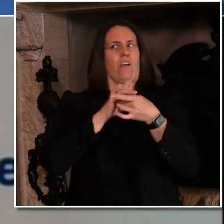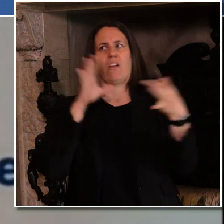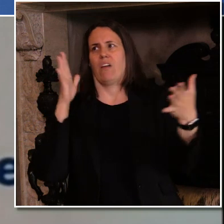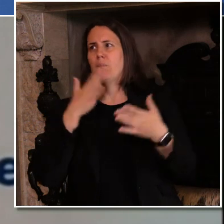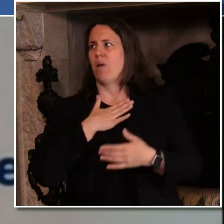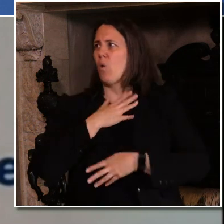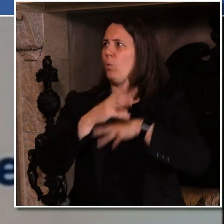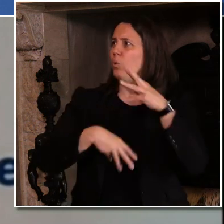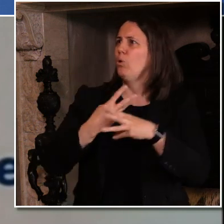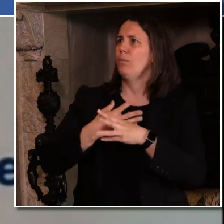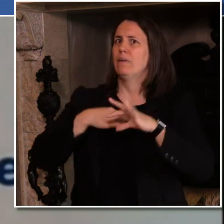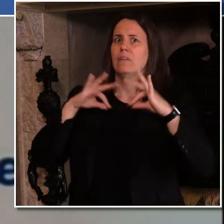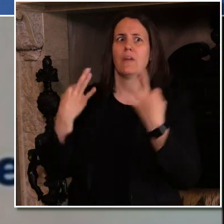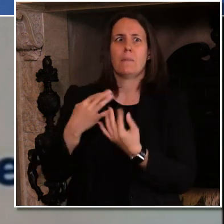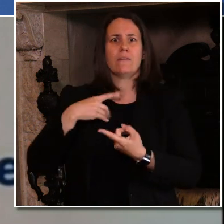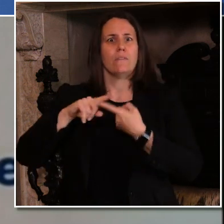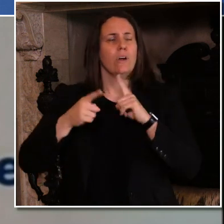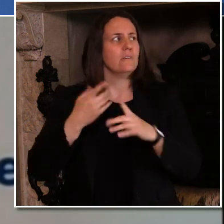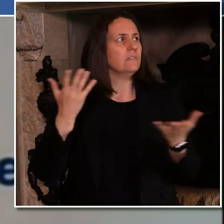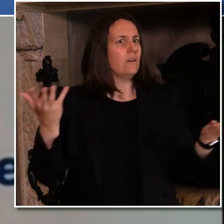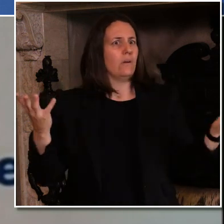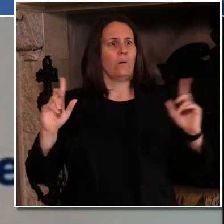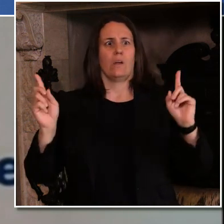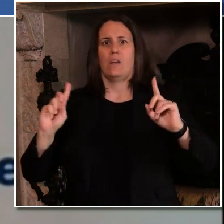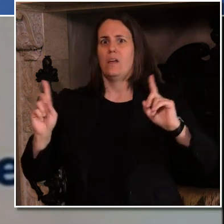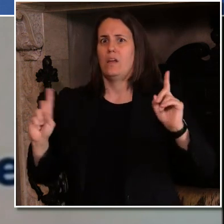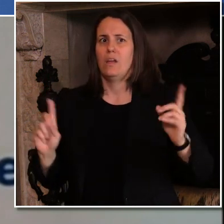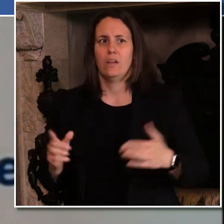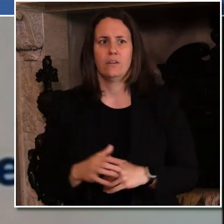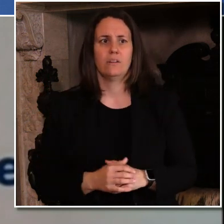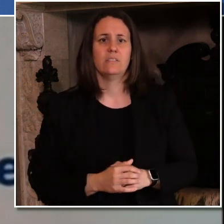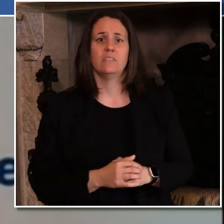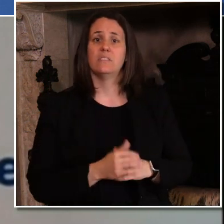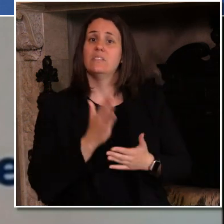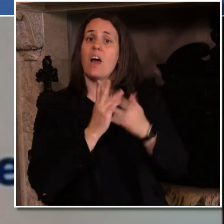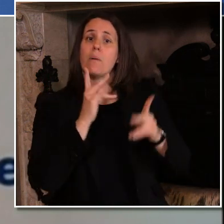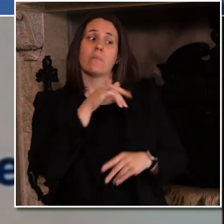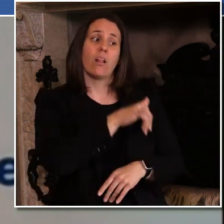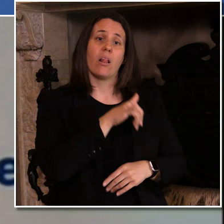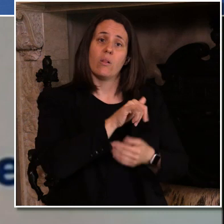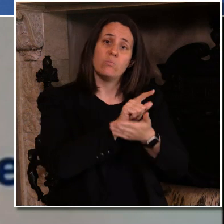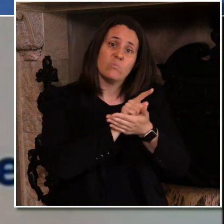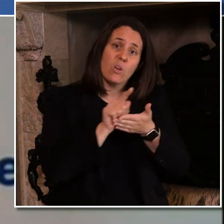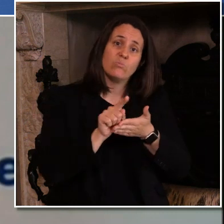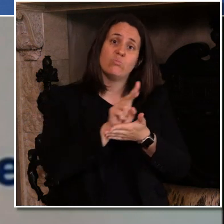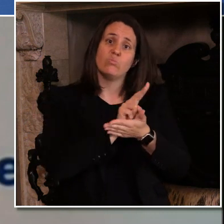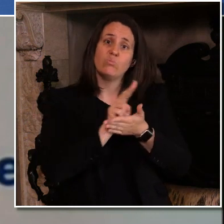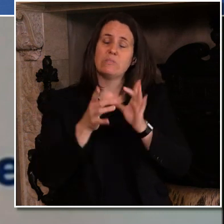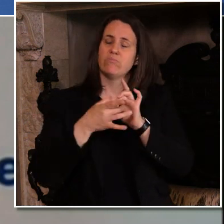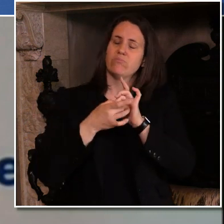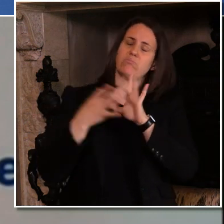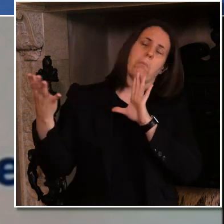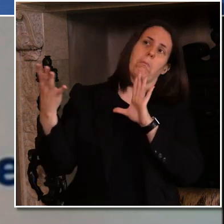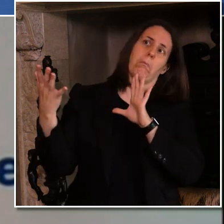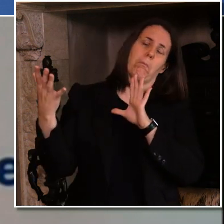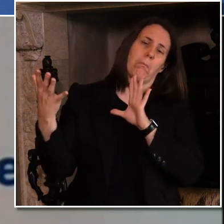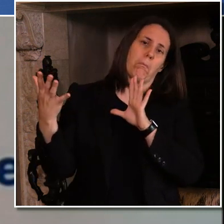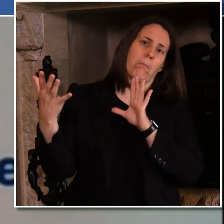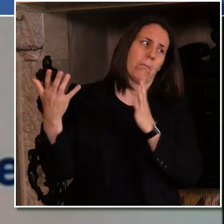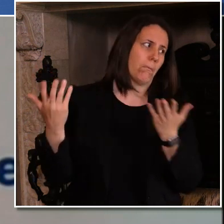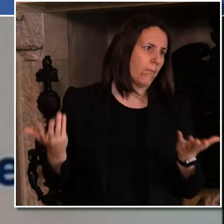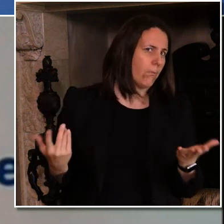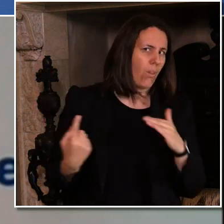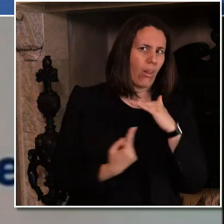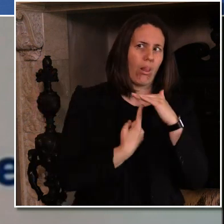who needs to be here, but it's very isolating for those patients. Additionally, it's isolating for our staff.